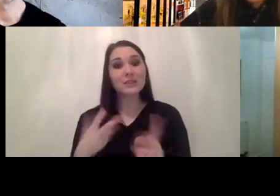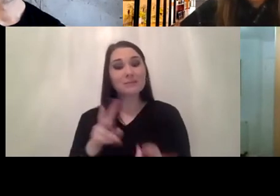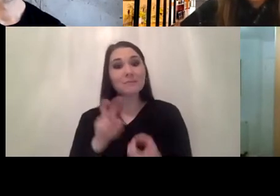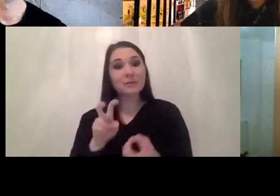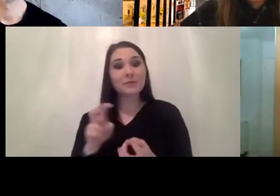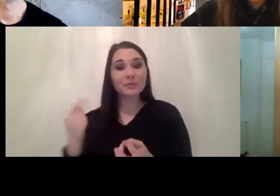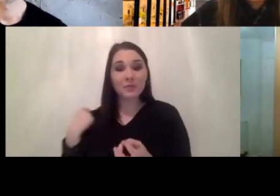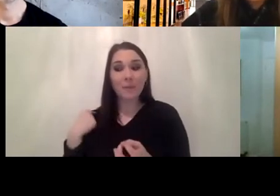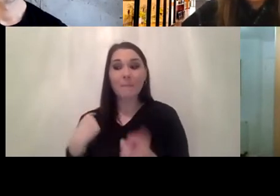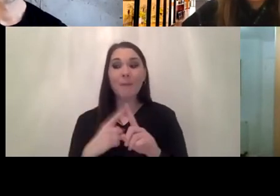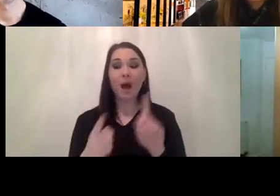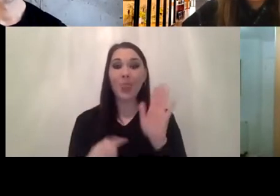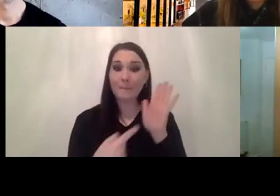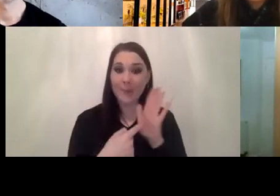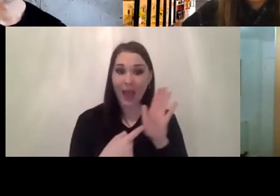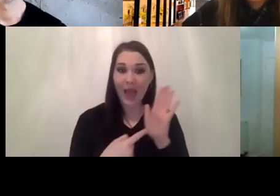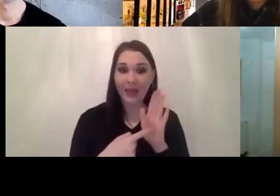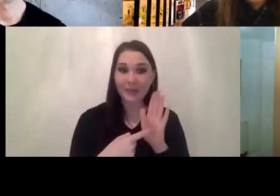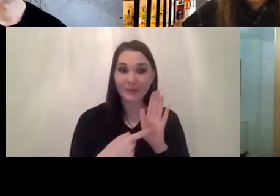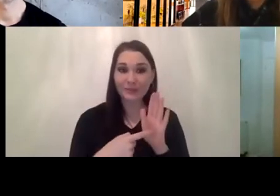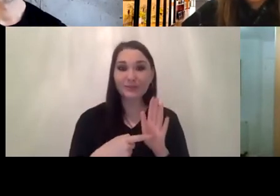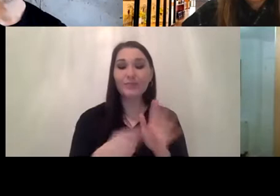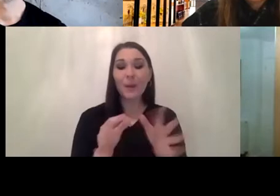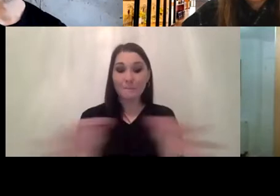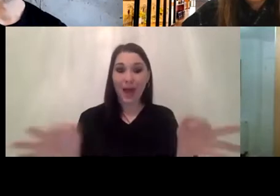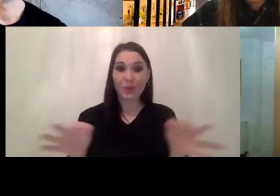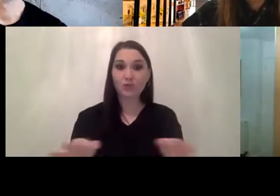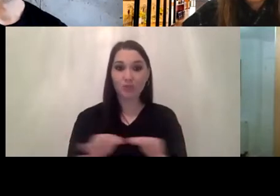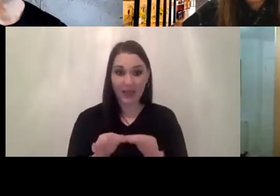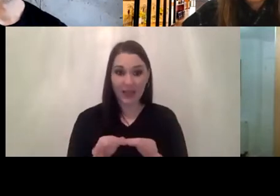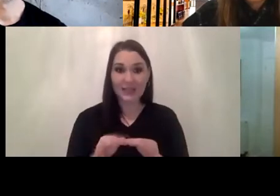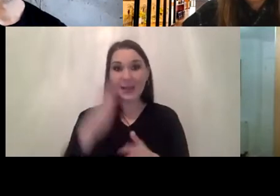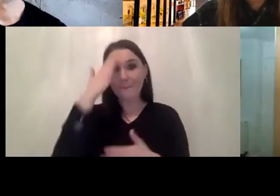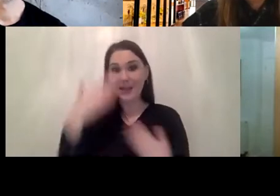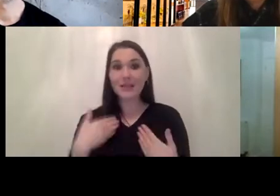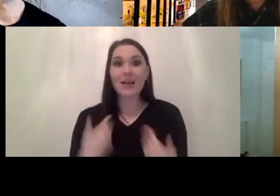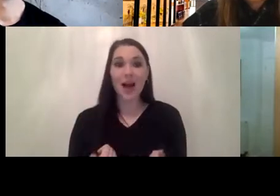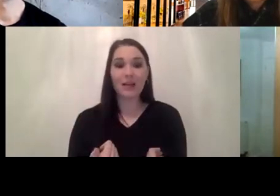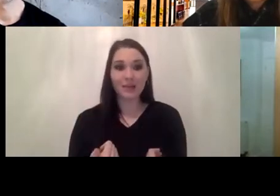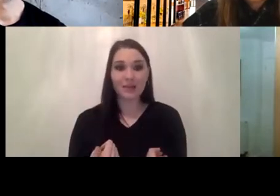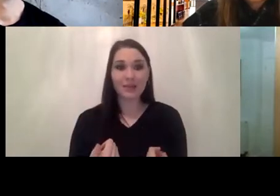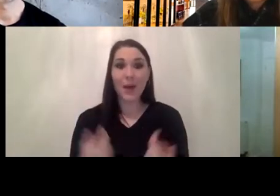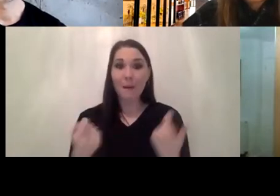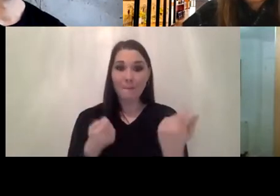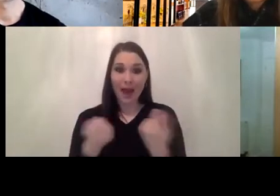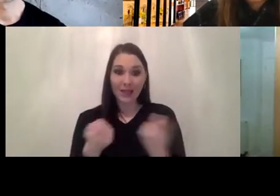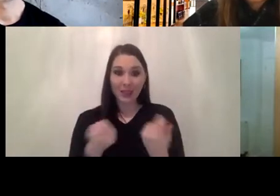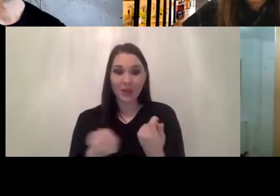the main one for me would be those boundaries and that kind of stigma of mental health between management